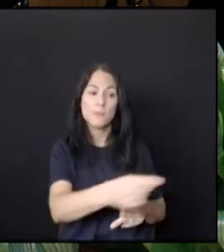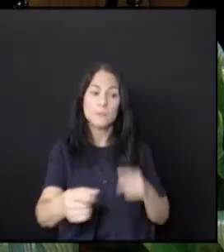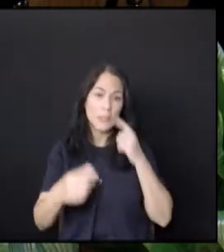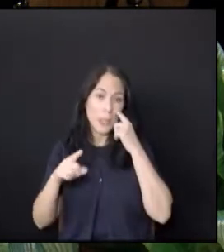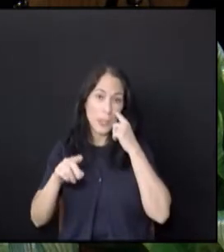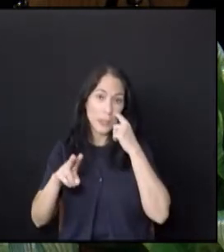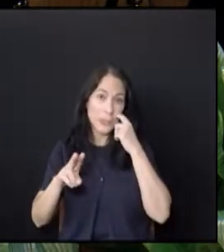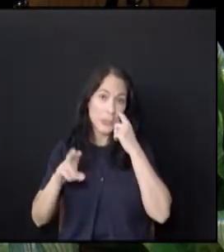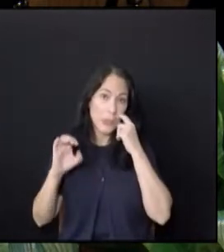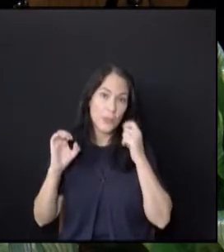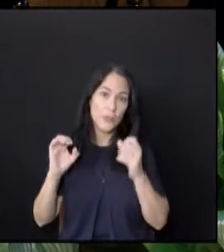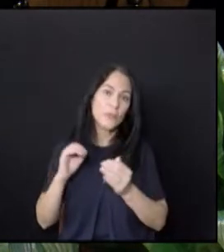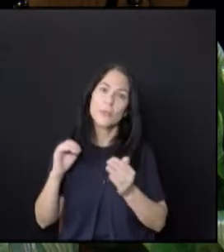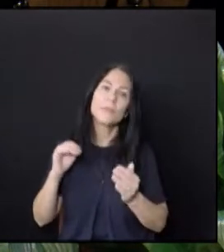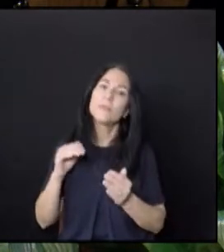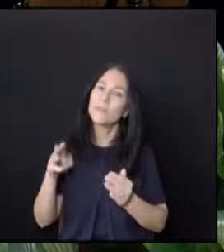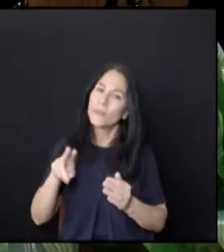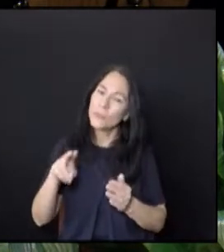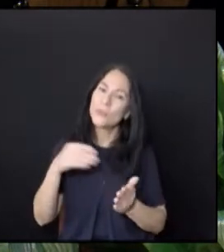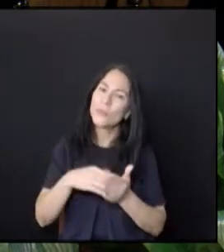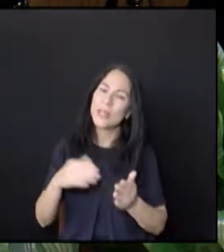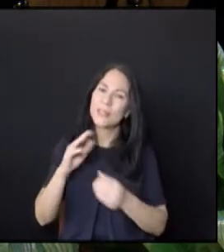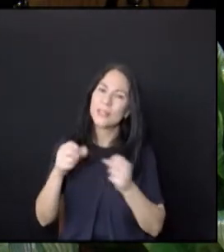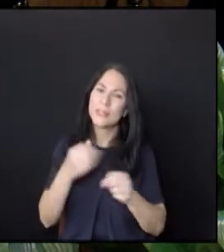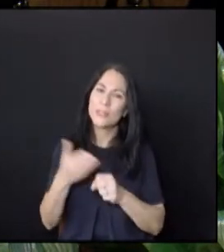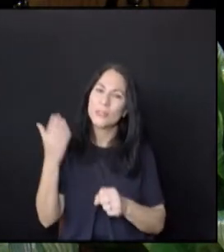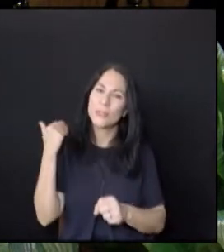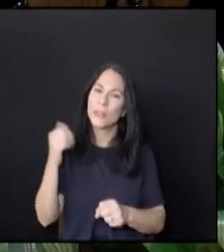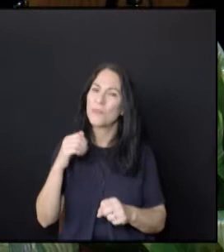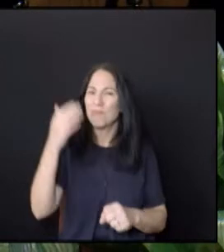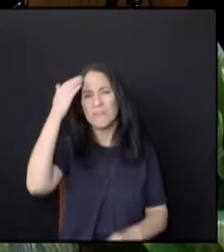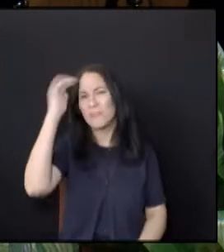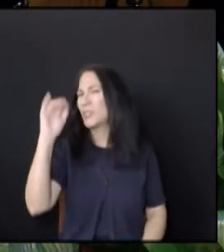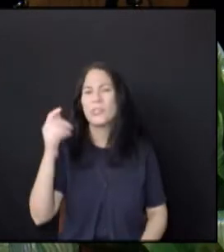years ago, that they did not know what they were asking.